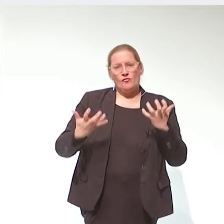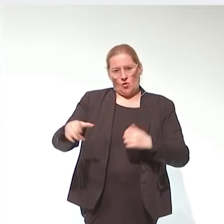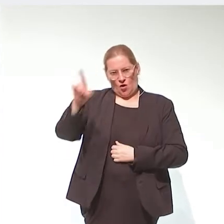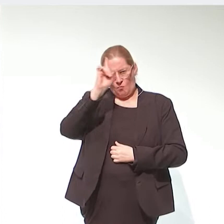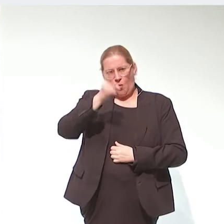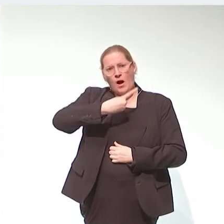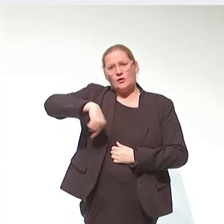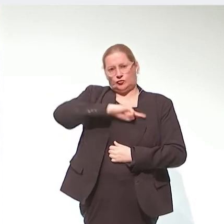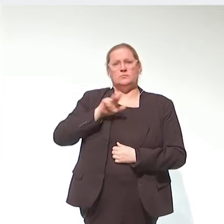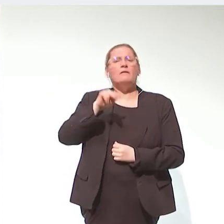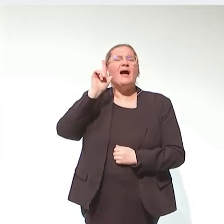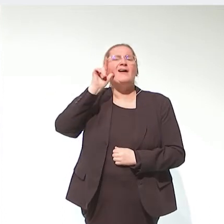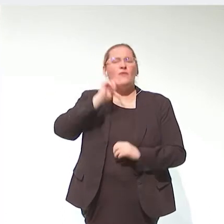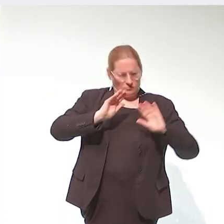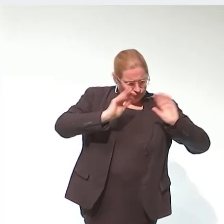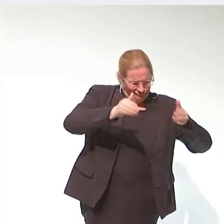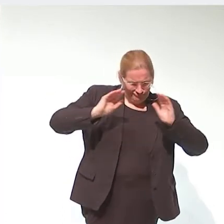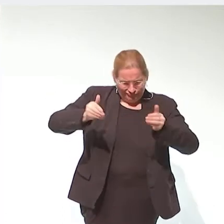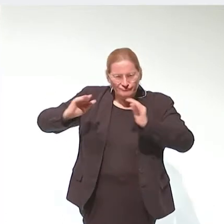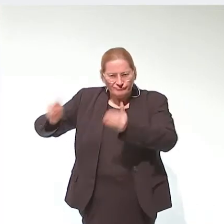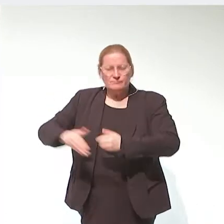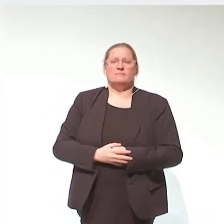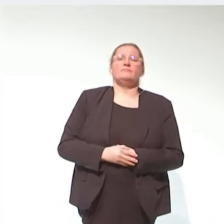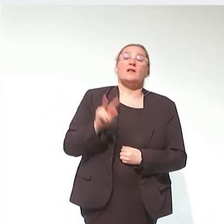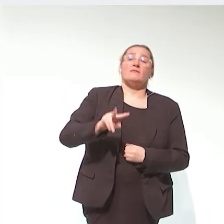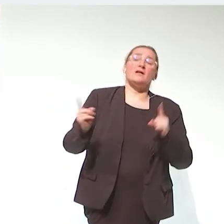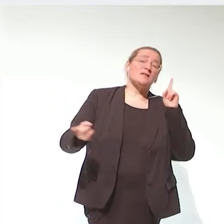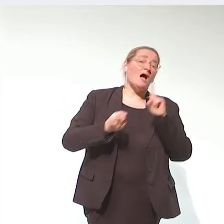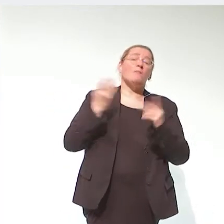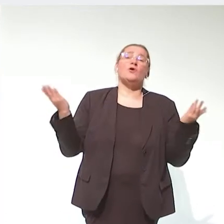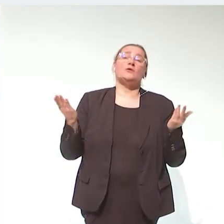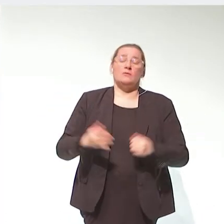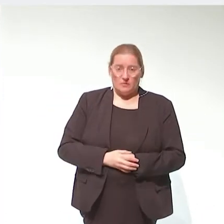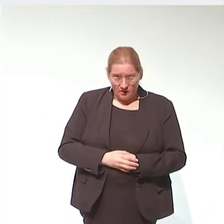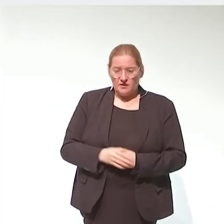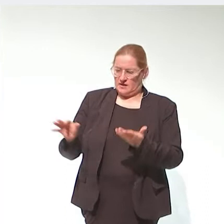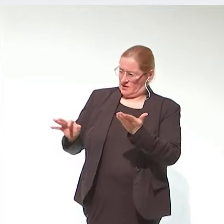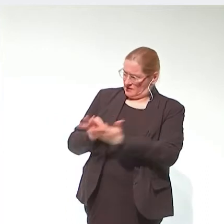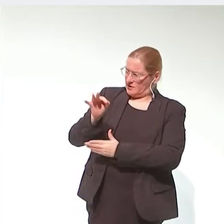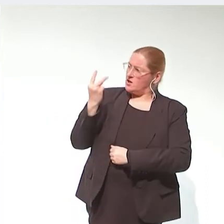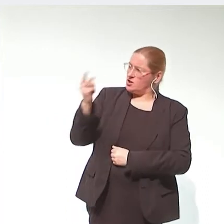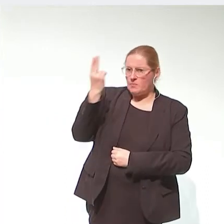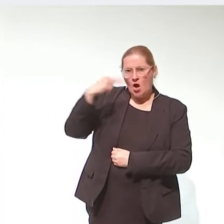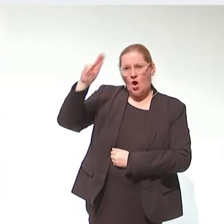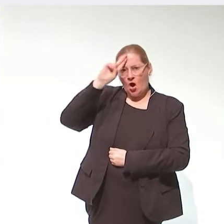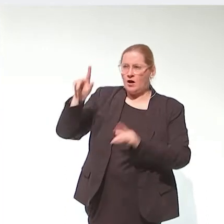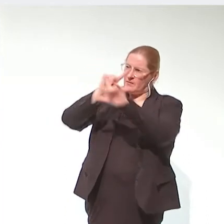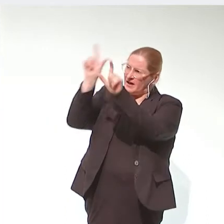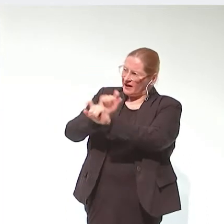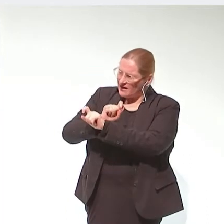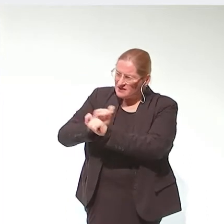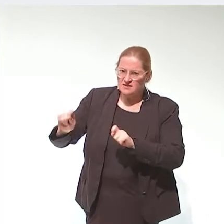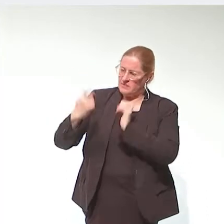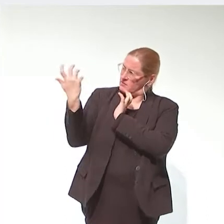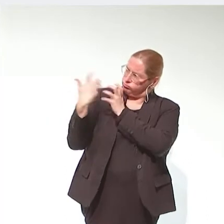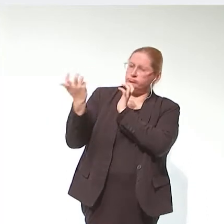of the National Disability Strategy, since both documents have a level of an alignment. I mean, one of the main things which is important to Malta,